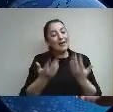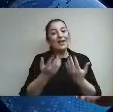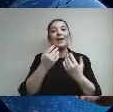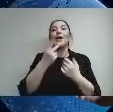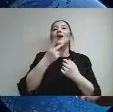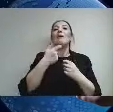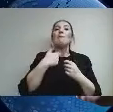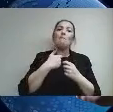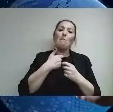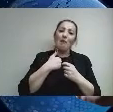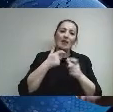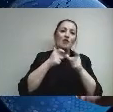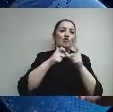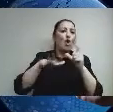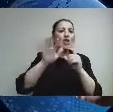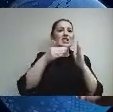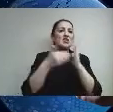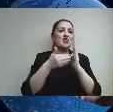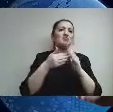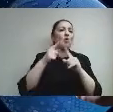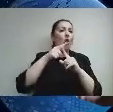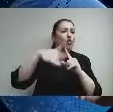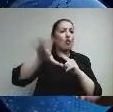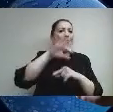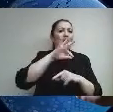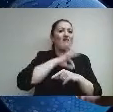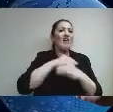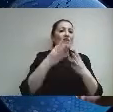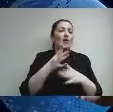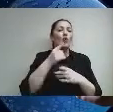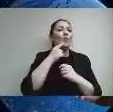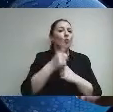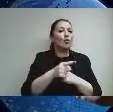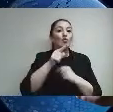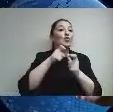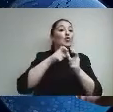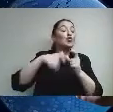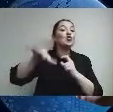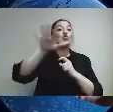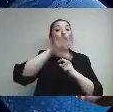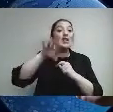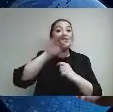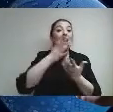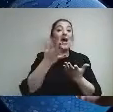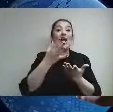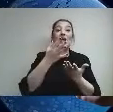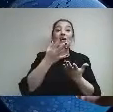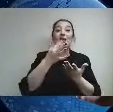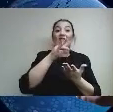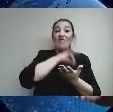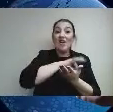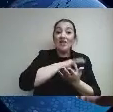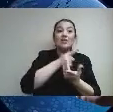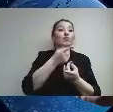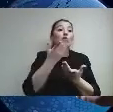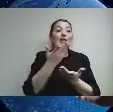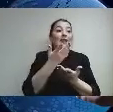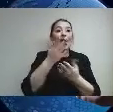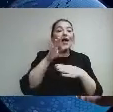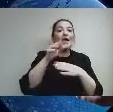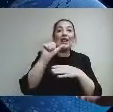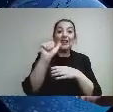Let's say somebody saying that they are social entrepreneurs and they're providing social benefits. Is there any measurement on